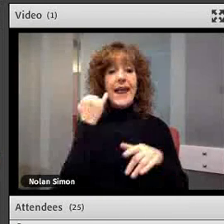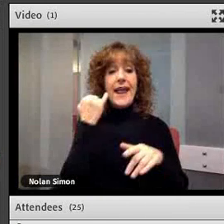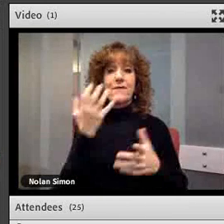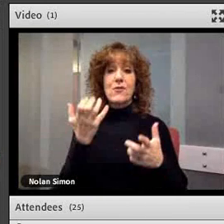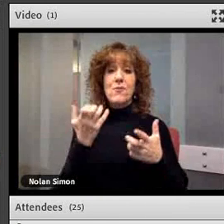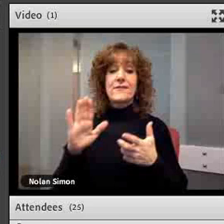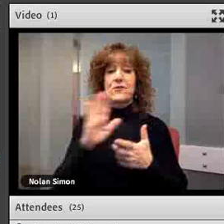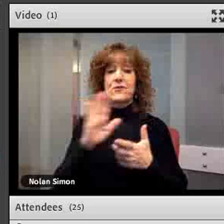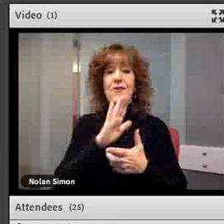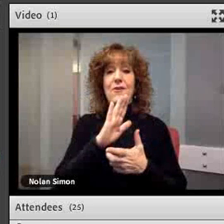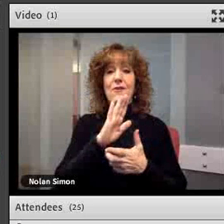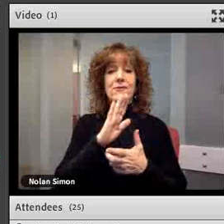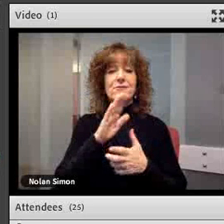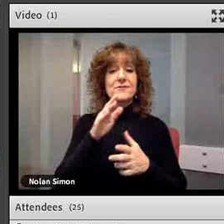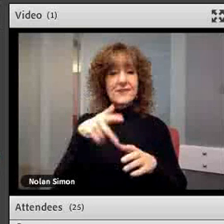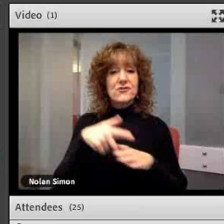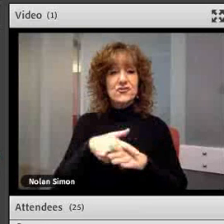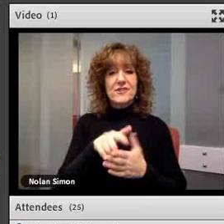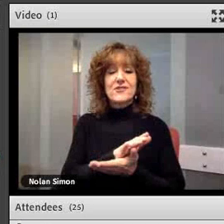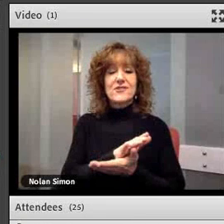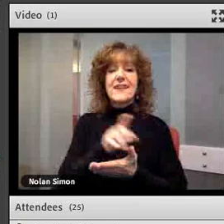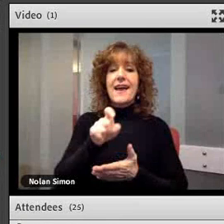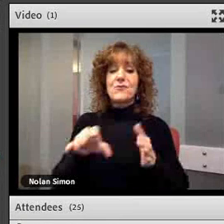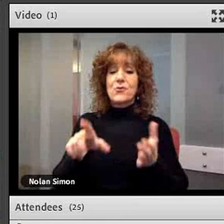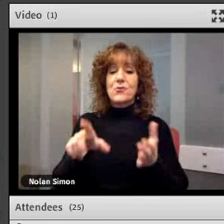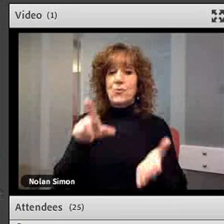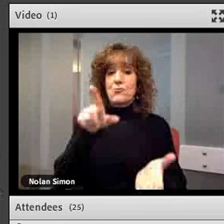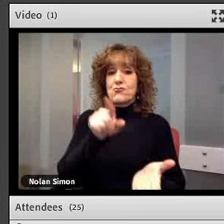own crib sheet, with this one you have to do a print screen.